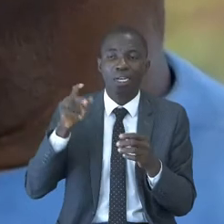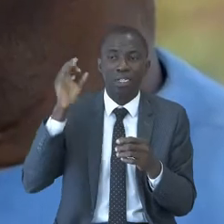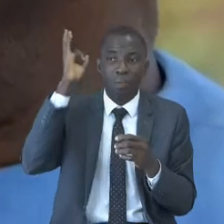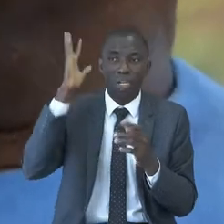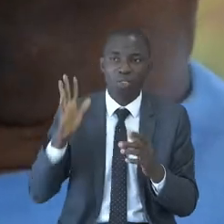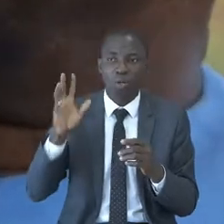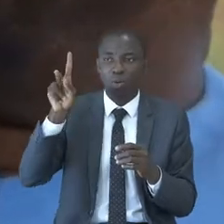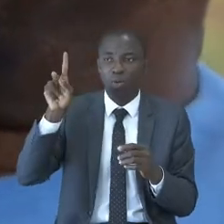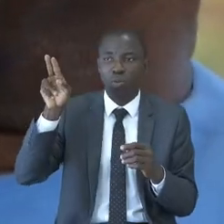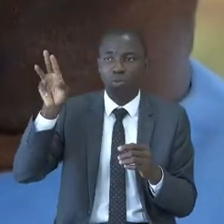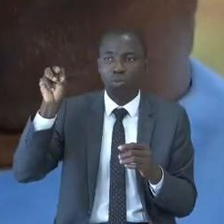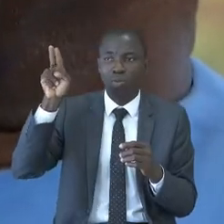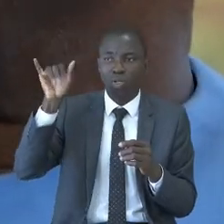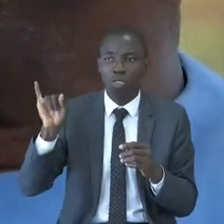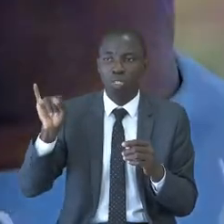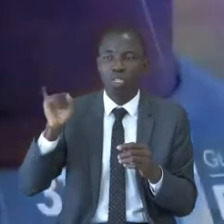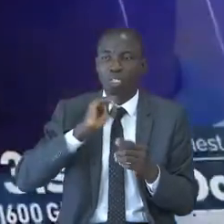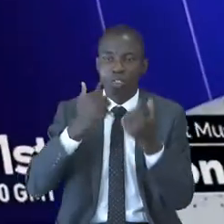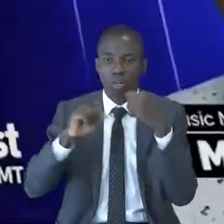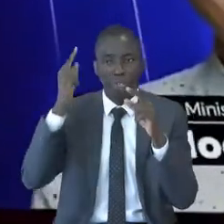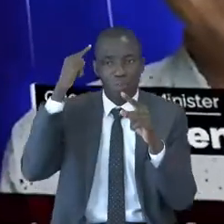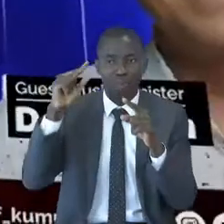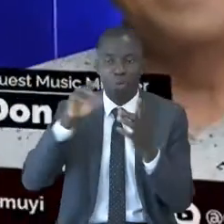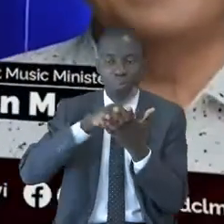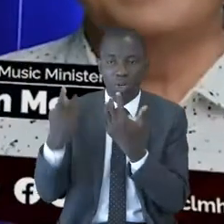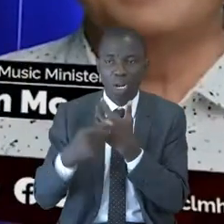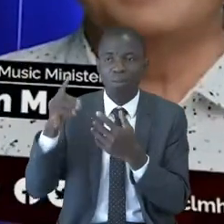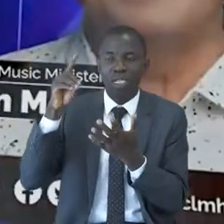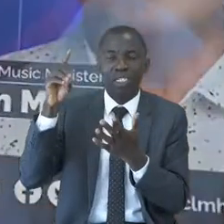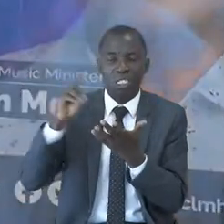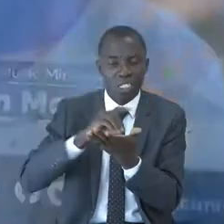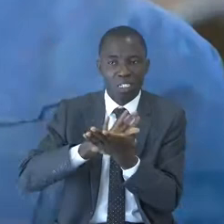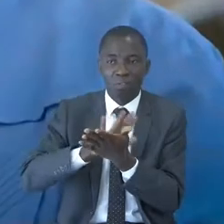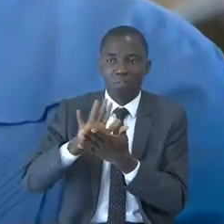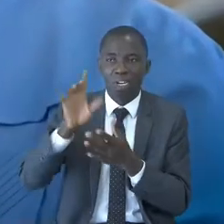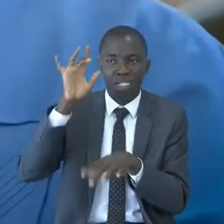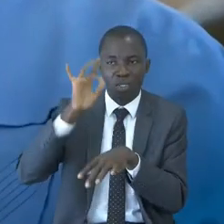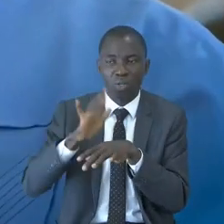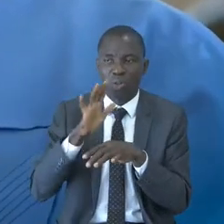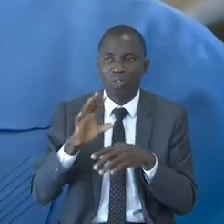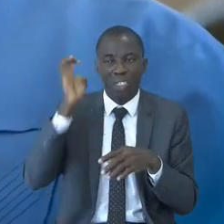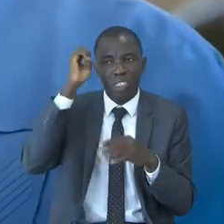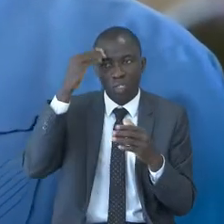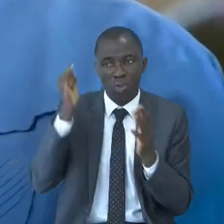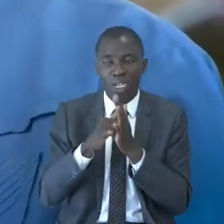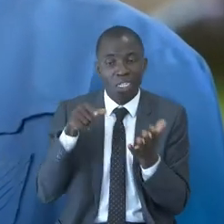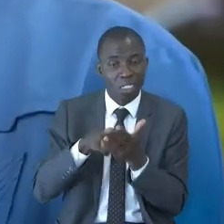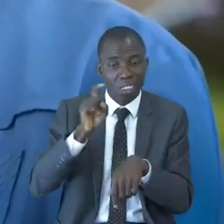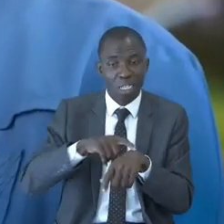a divine touch. So I came in, believe that this time around is going to be my own